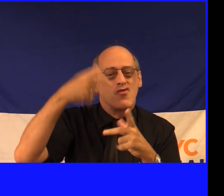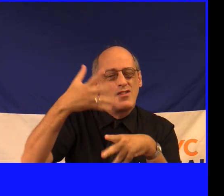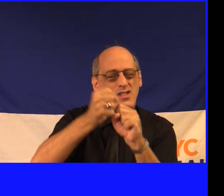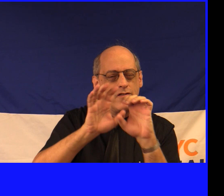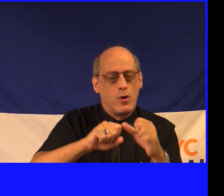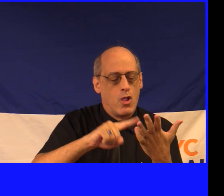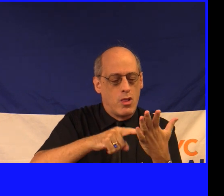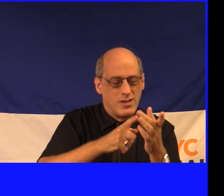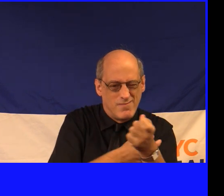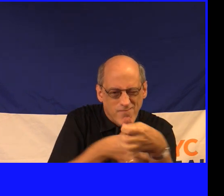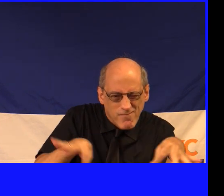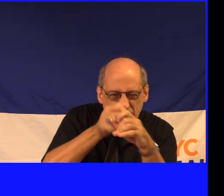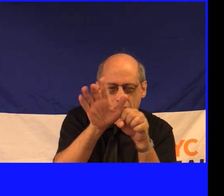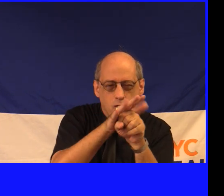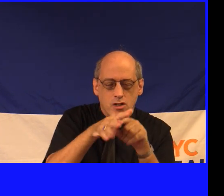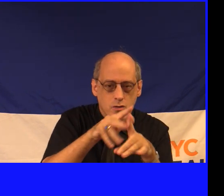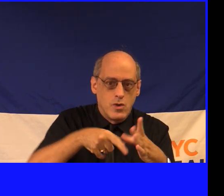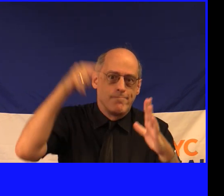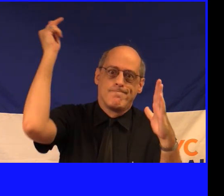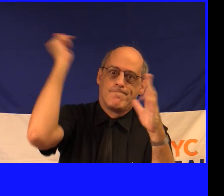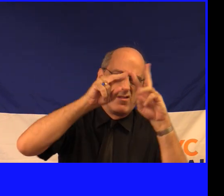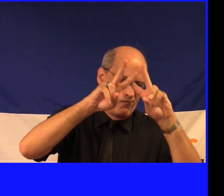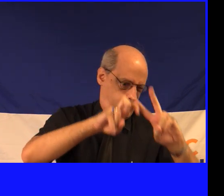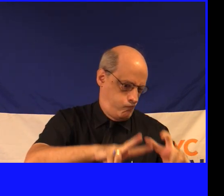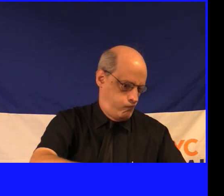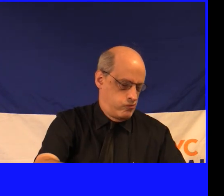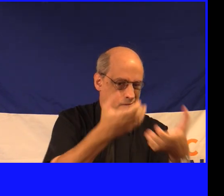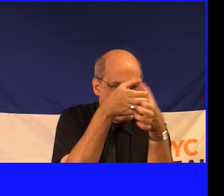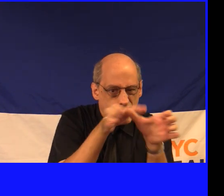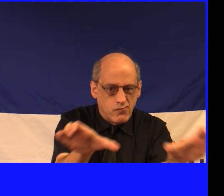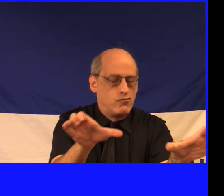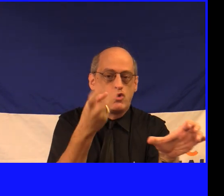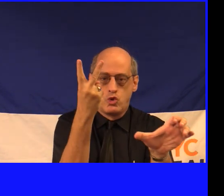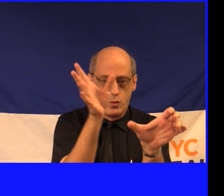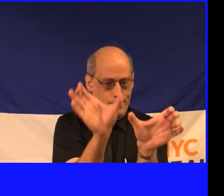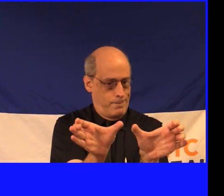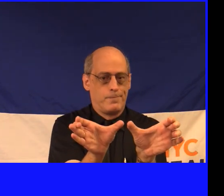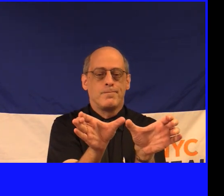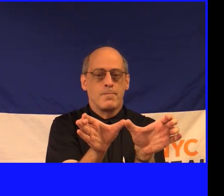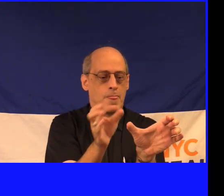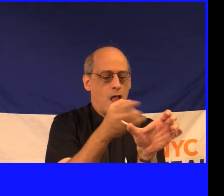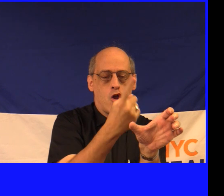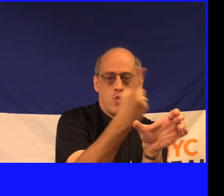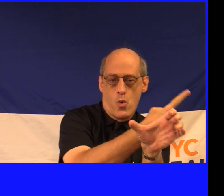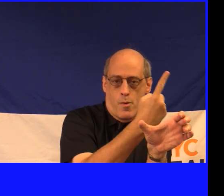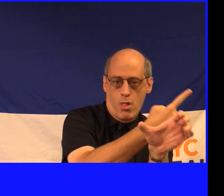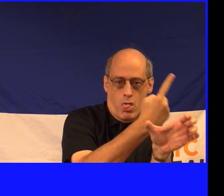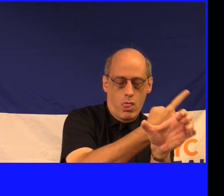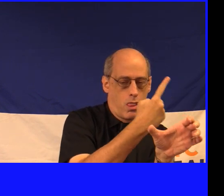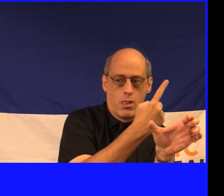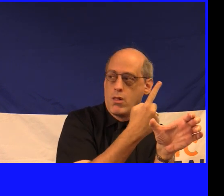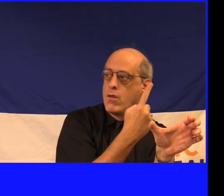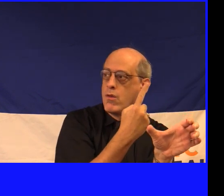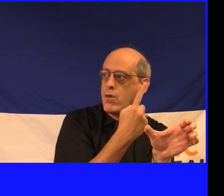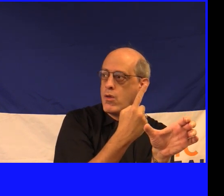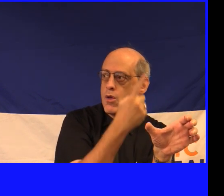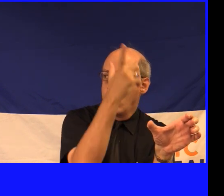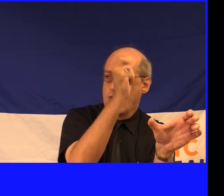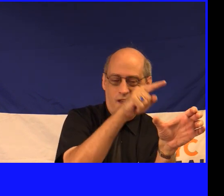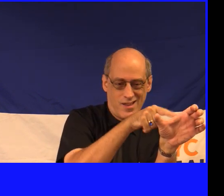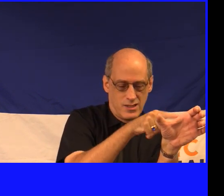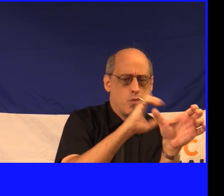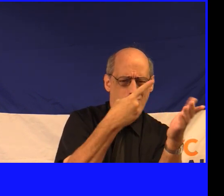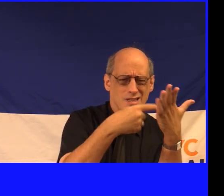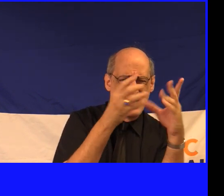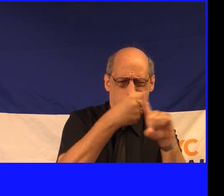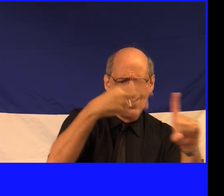significant area. We spend a lot of time, and that was really divided into 2 sections this year. The normal, I would say, course of action grants that you've received, and we'll talk about